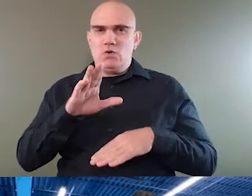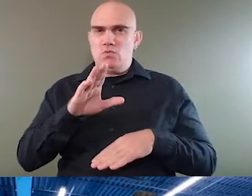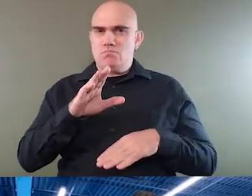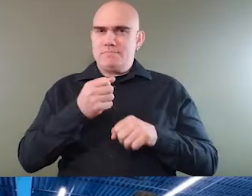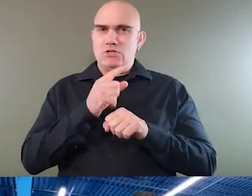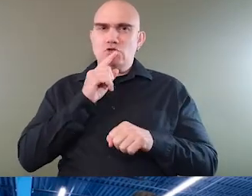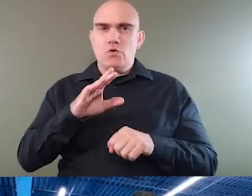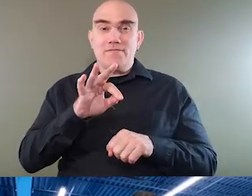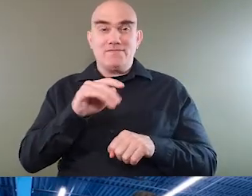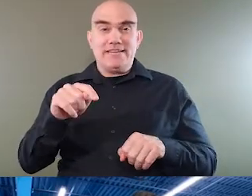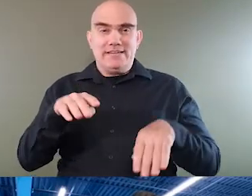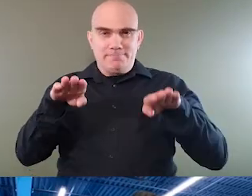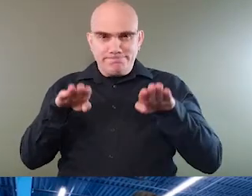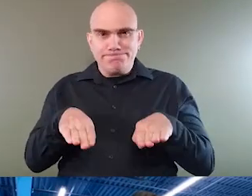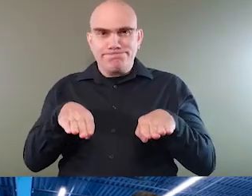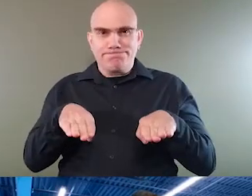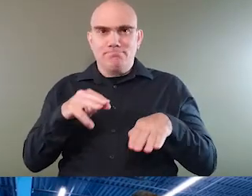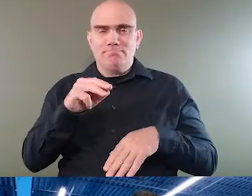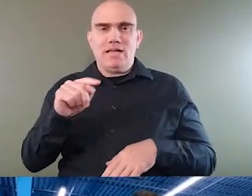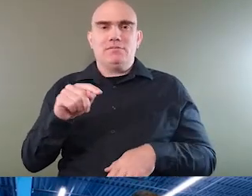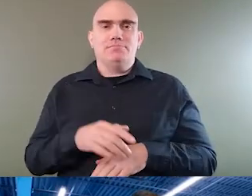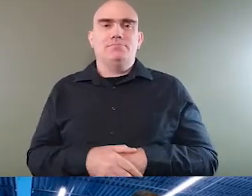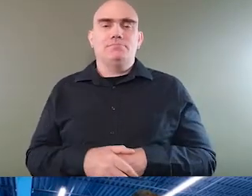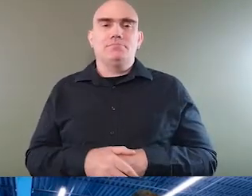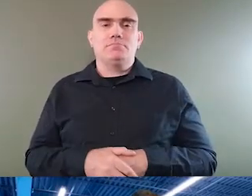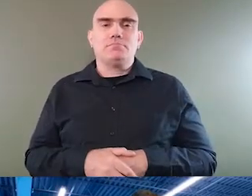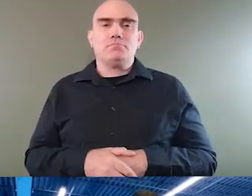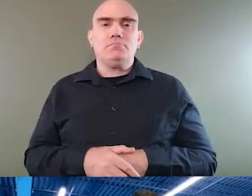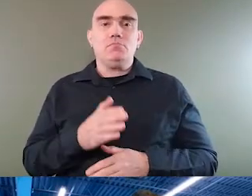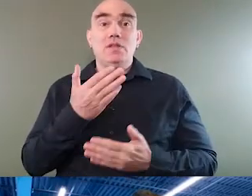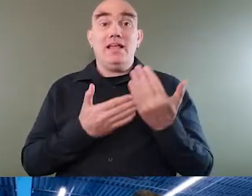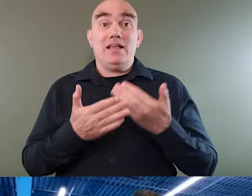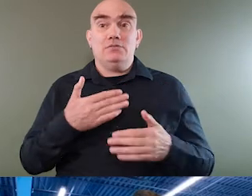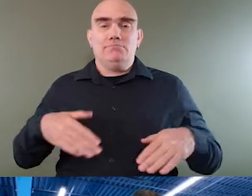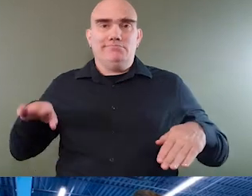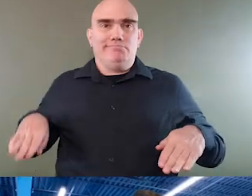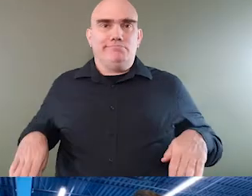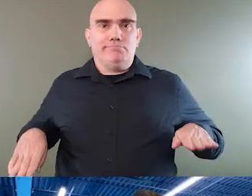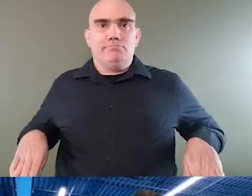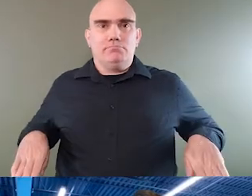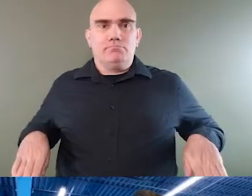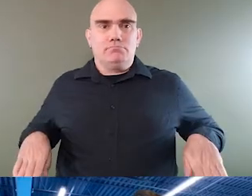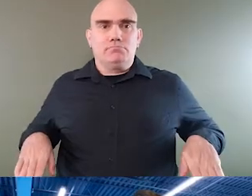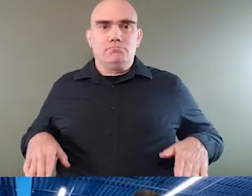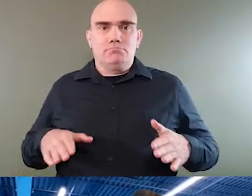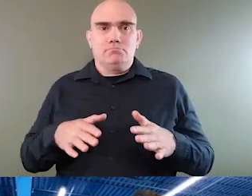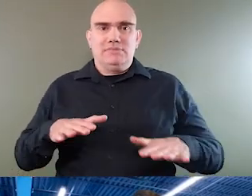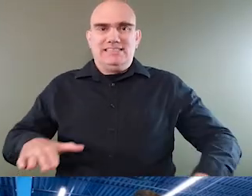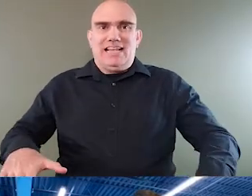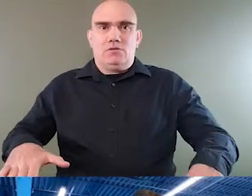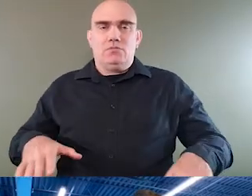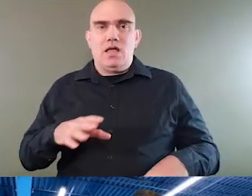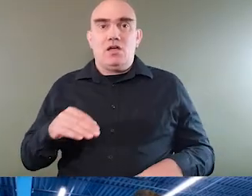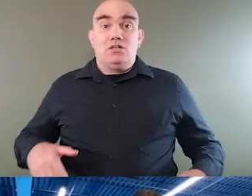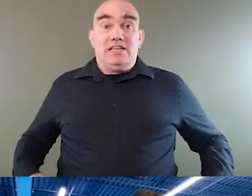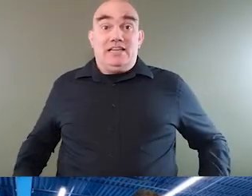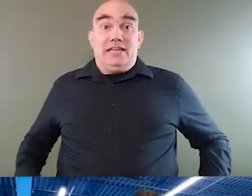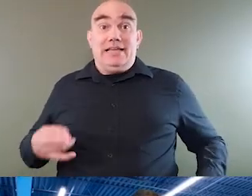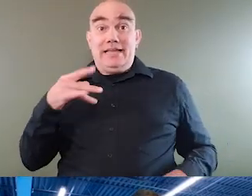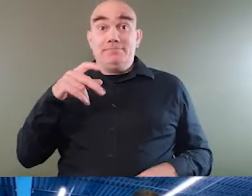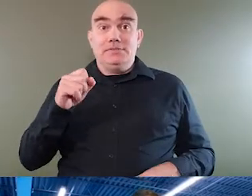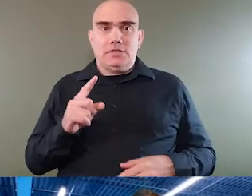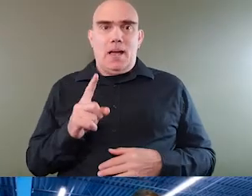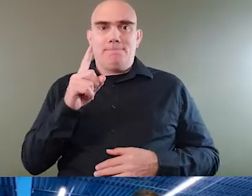feet into the mat. Plant both hands next to you and shift your hips